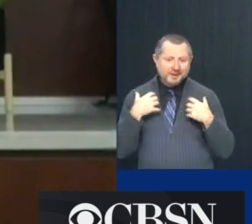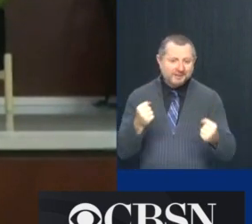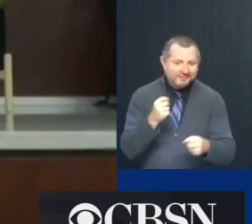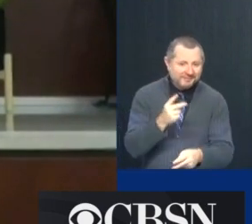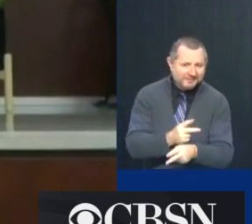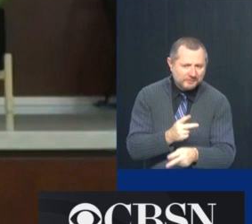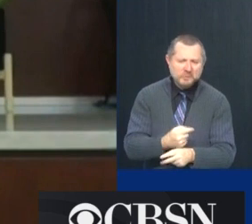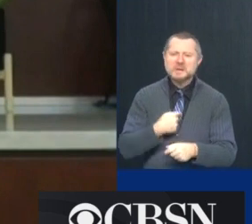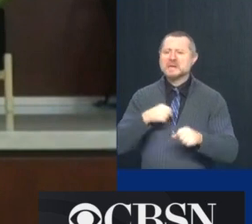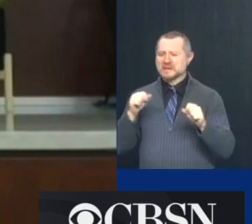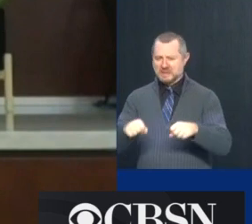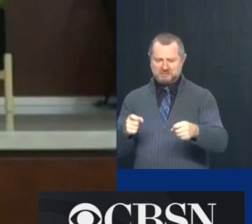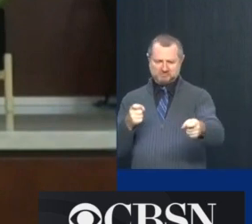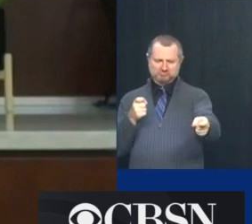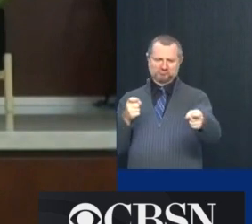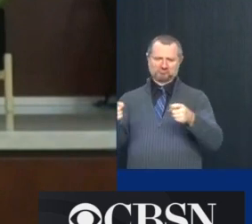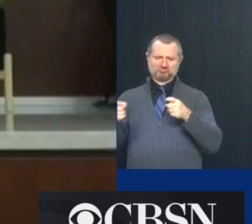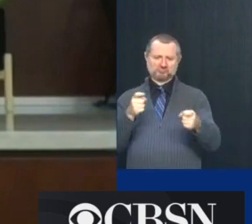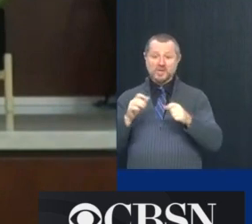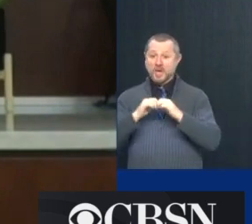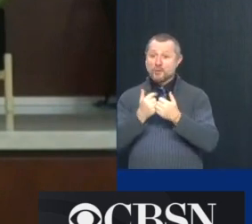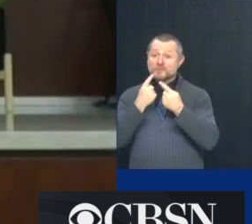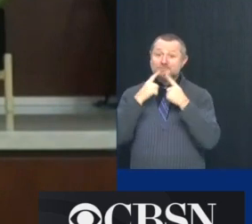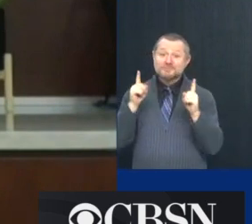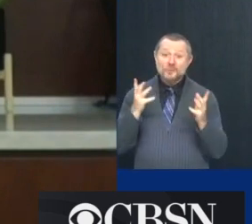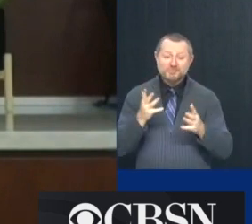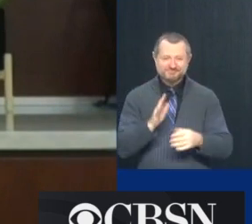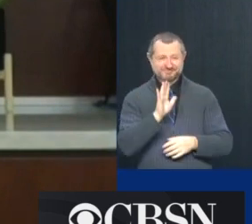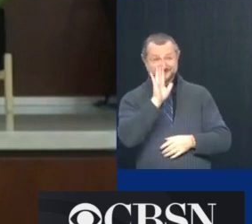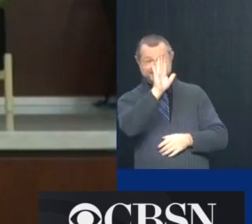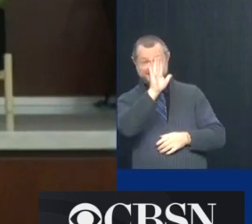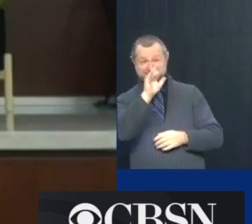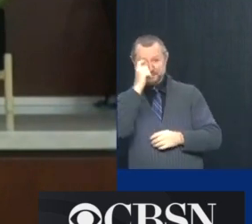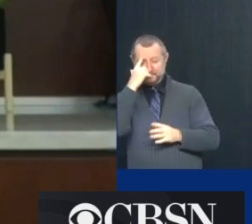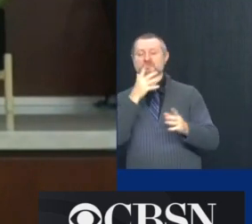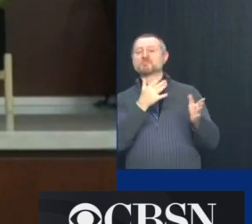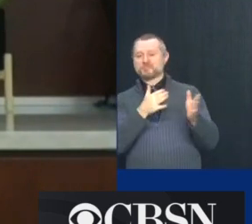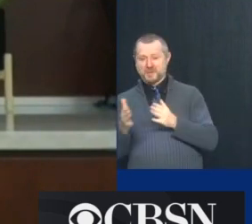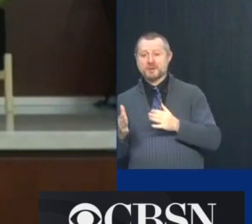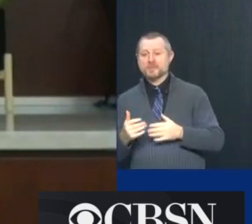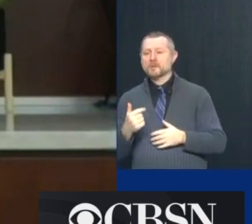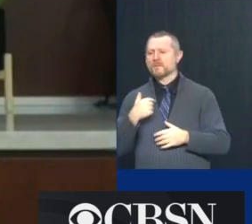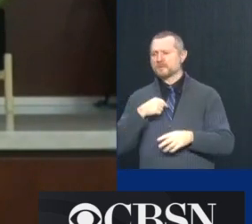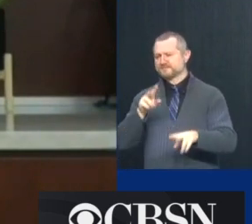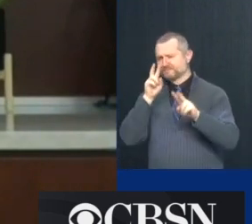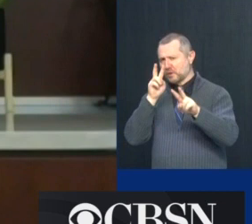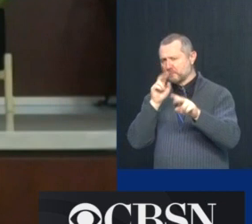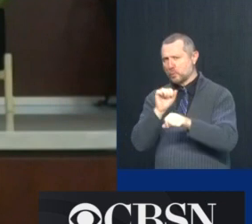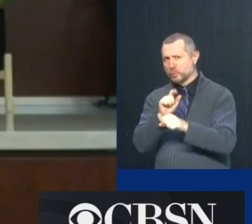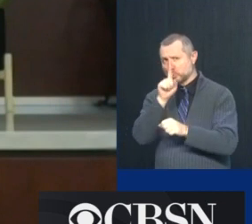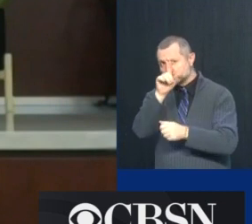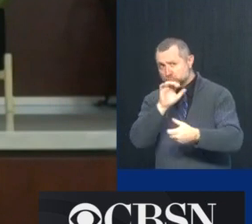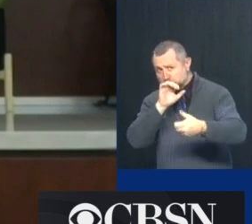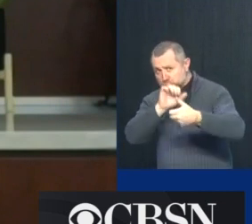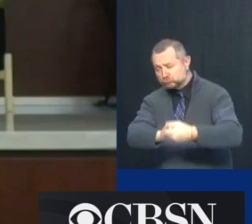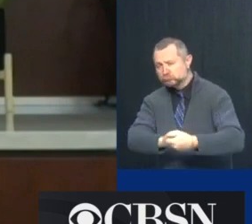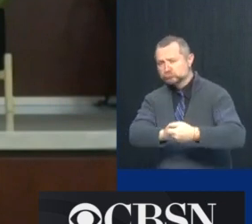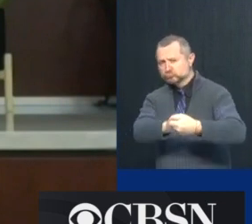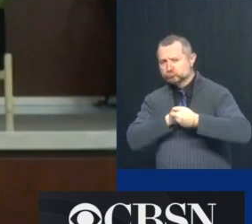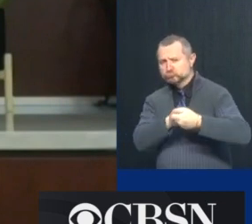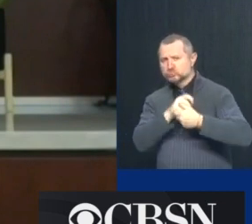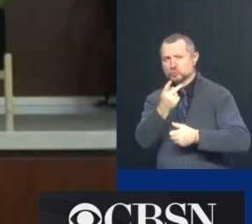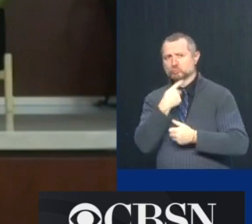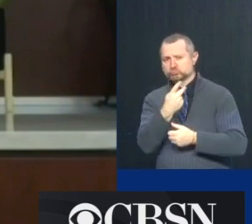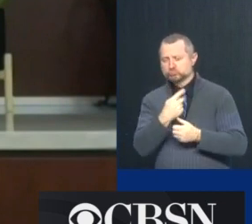the kind of plan that you just outlined. So we look forward, sir, to working hand in glove again with you, as we